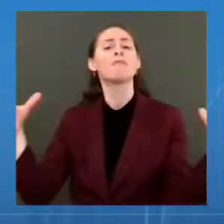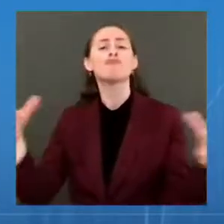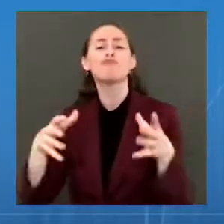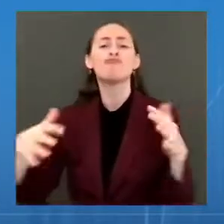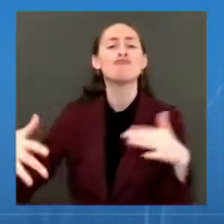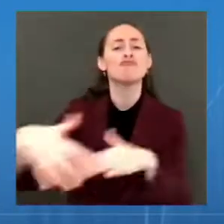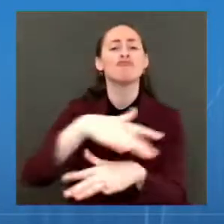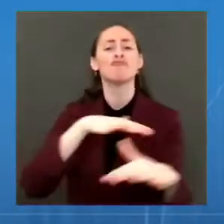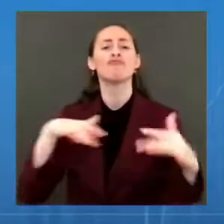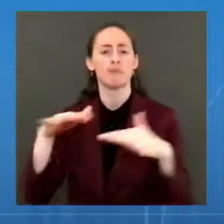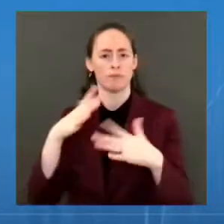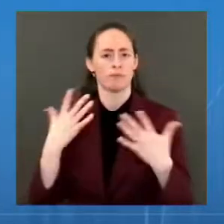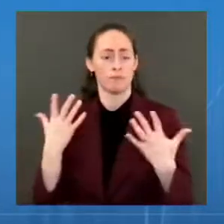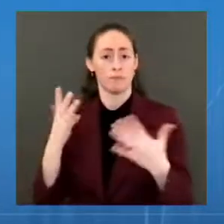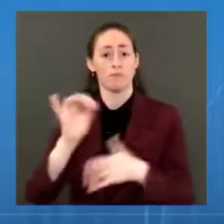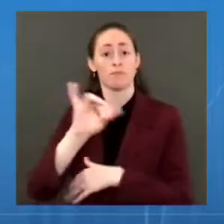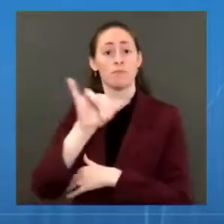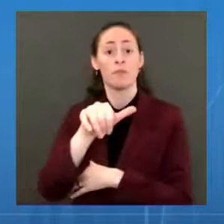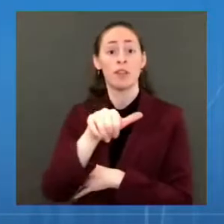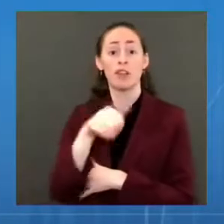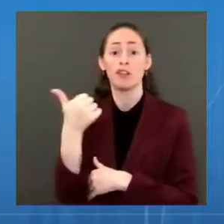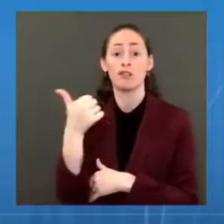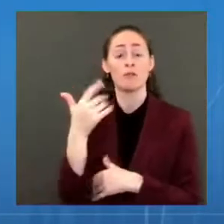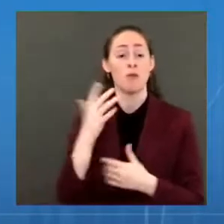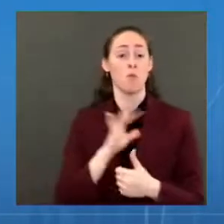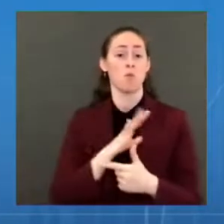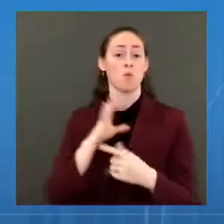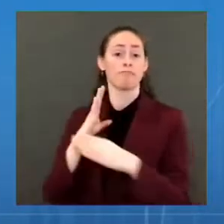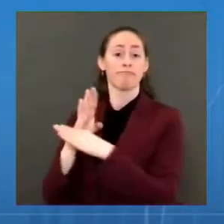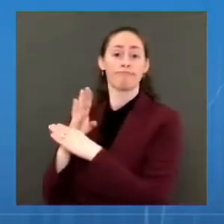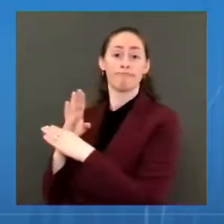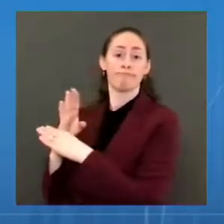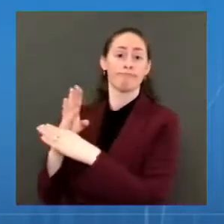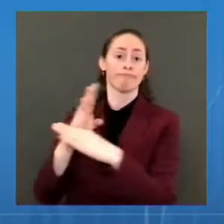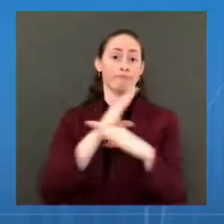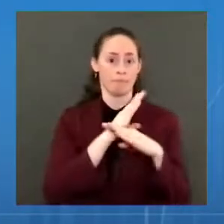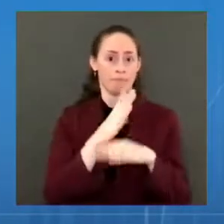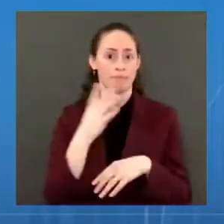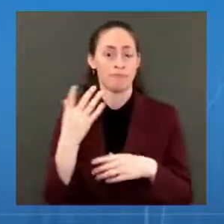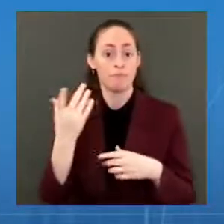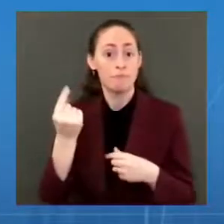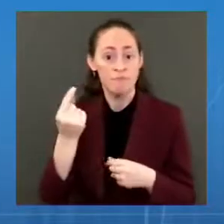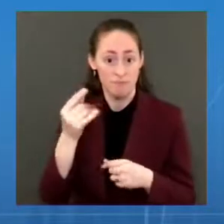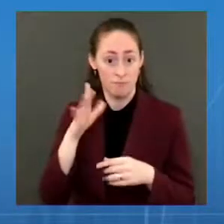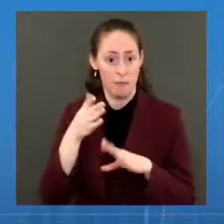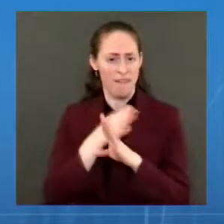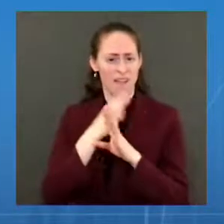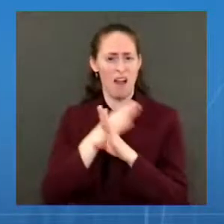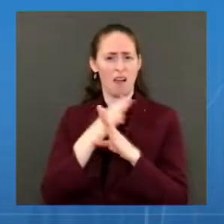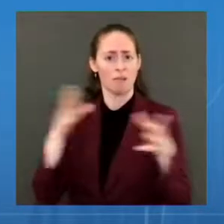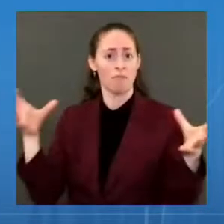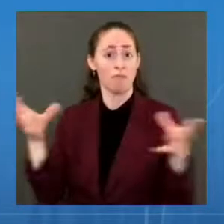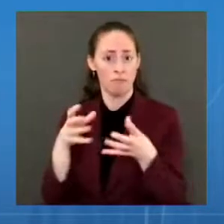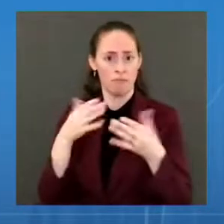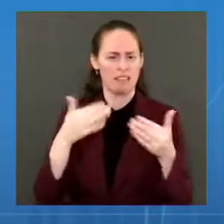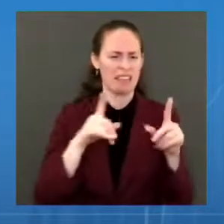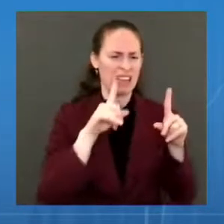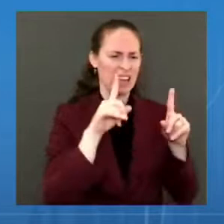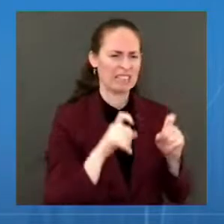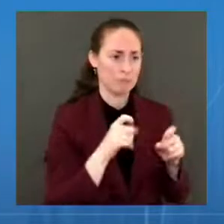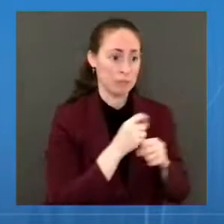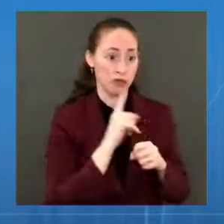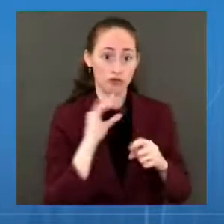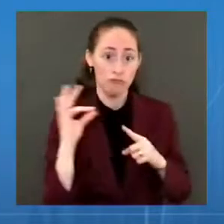of protection that you might take is to take a rapid test before you gather together. Jeff, back to you. Good. So, Meg, we